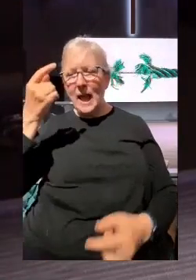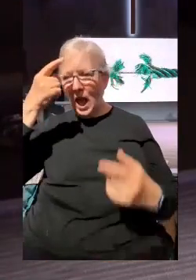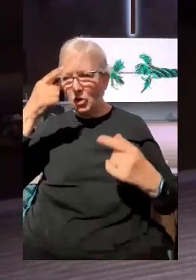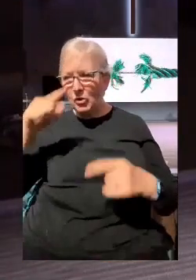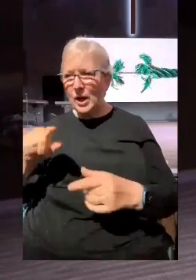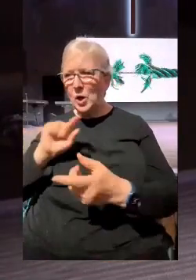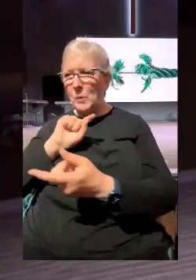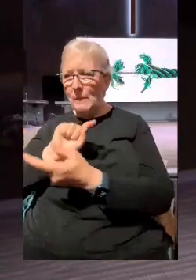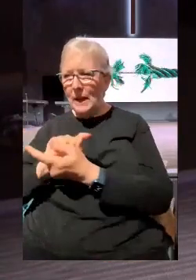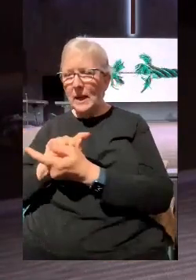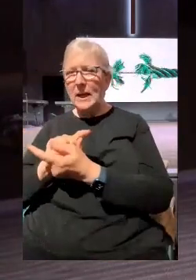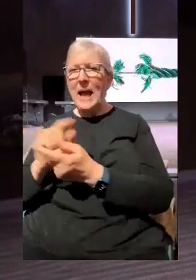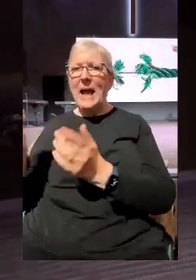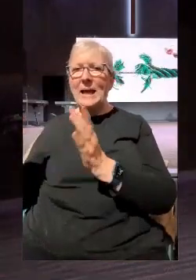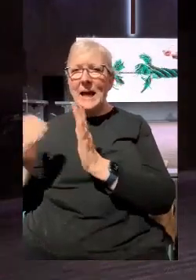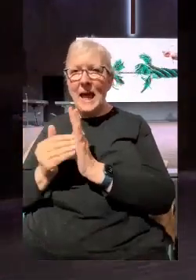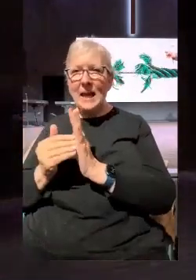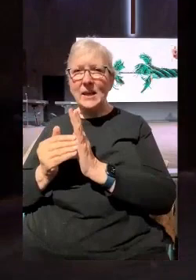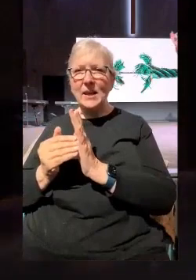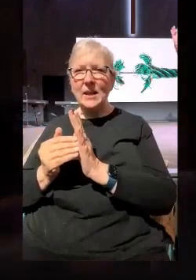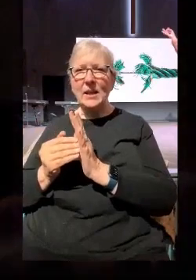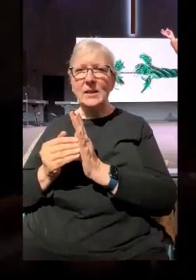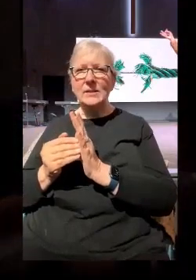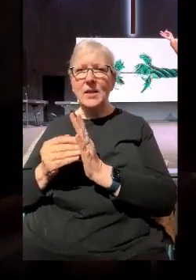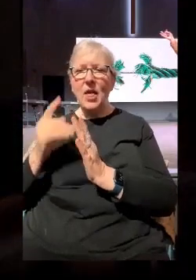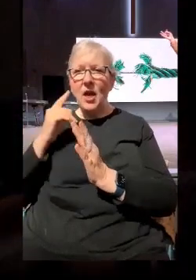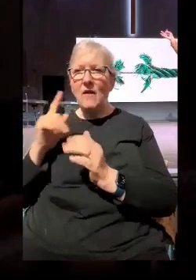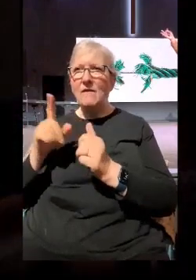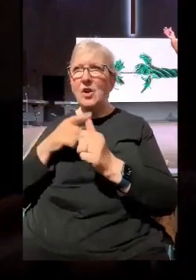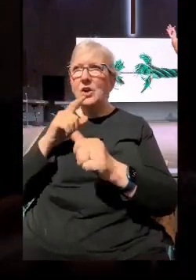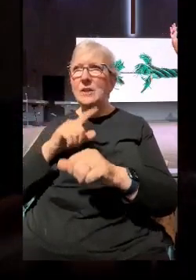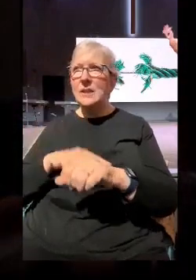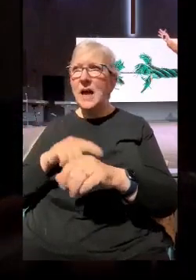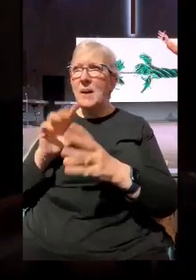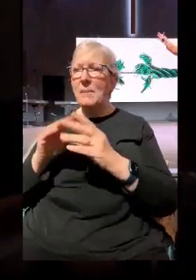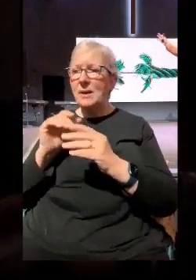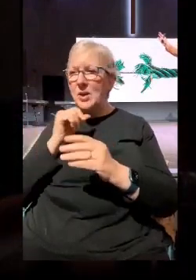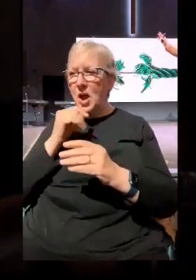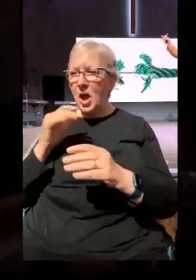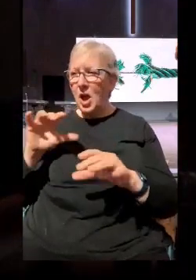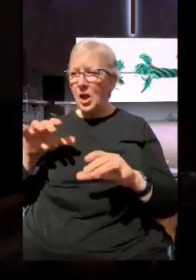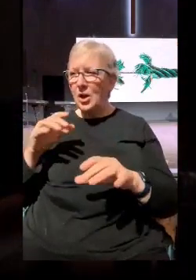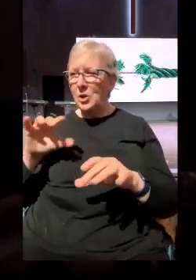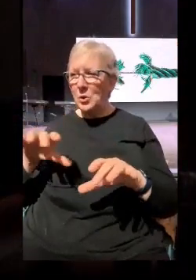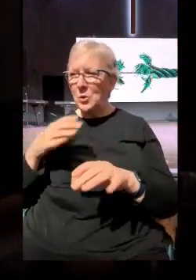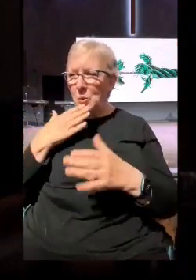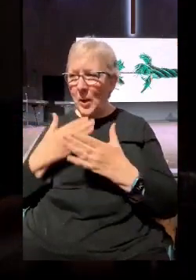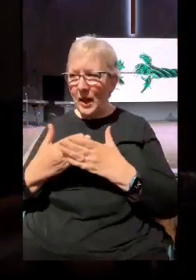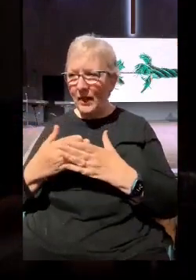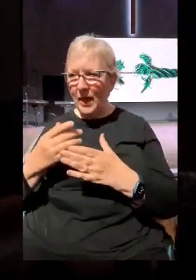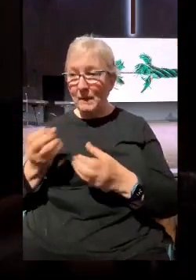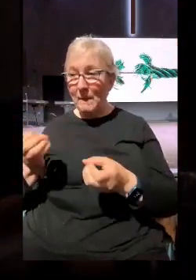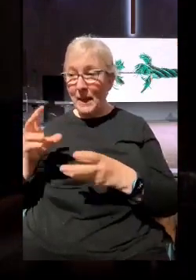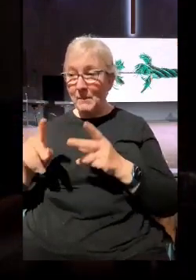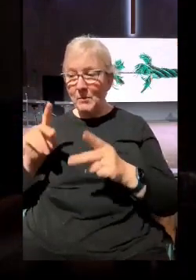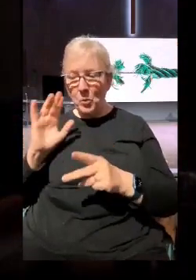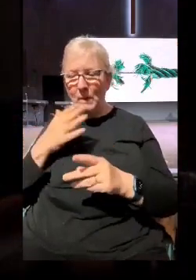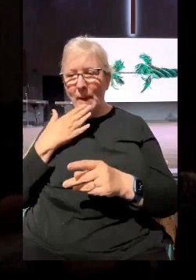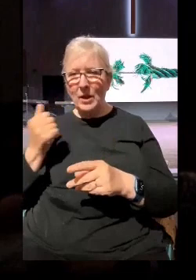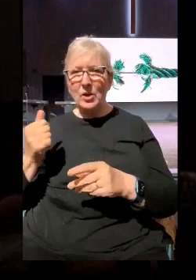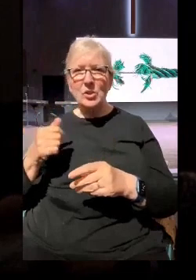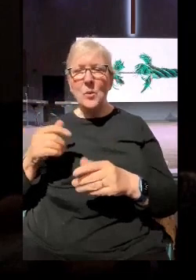one of her leaders. Because if the first two didn't go well, meeting with another, like multiple people, was going to go even better. And I went, I spent more time in this